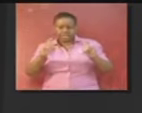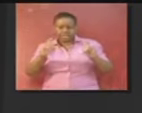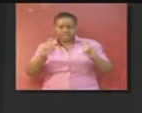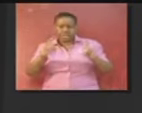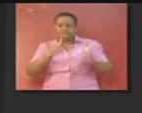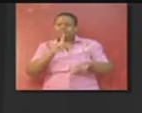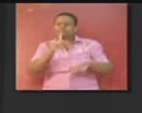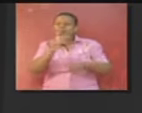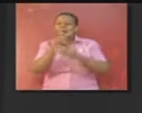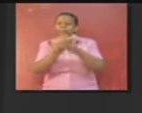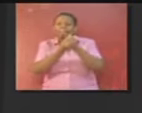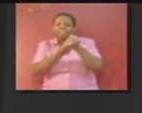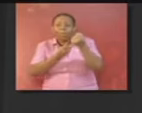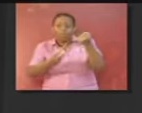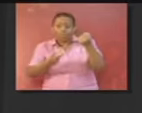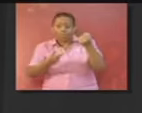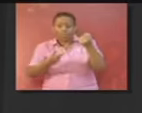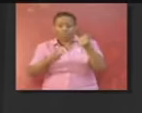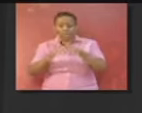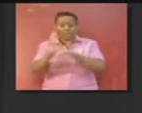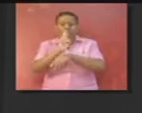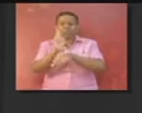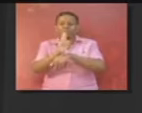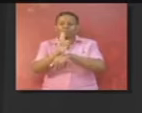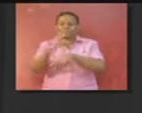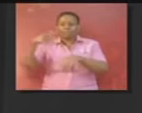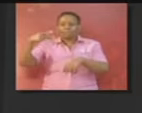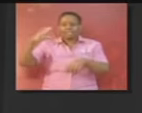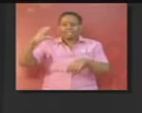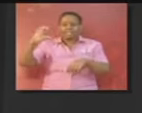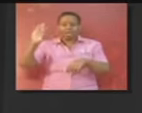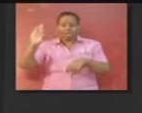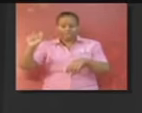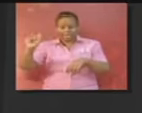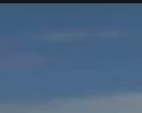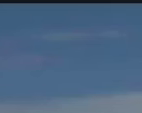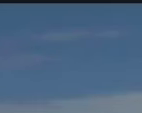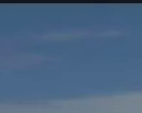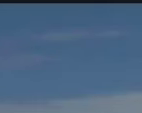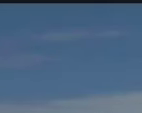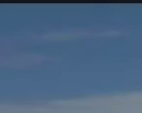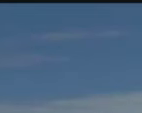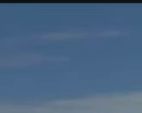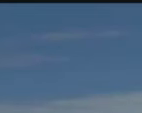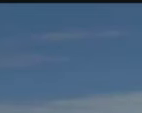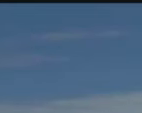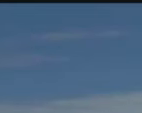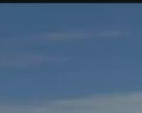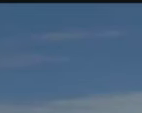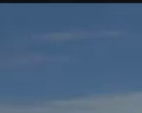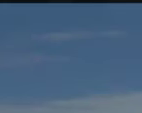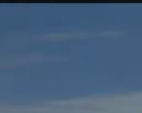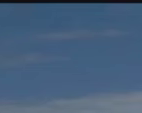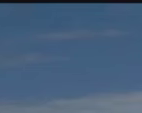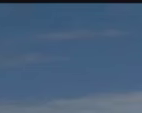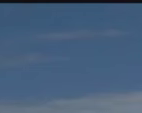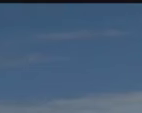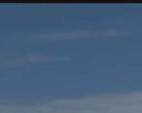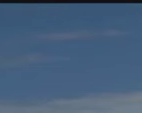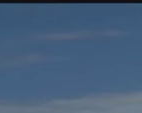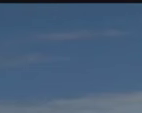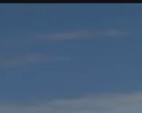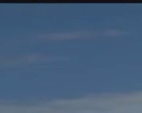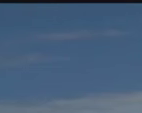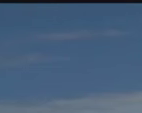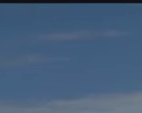ensure that we can trust the test. And at least one person has already been tested